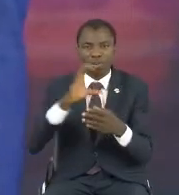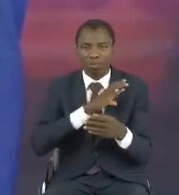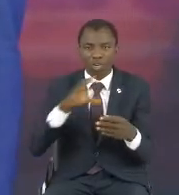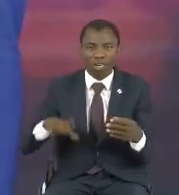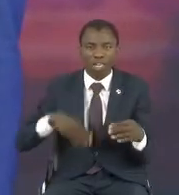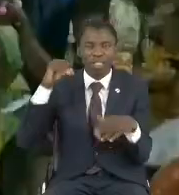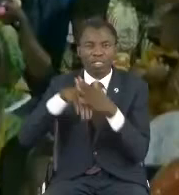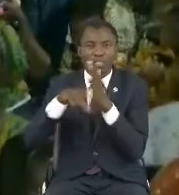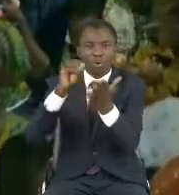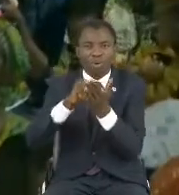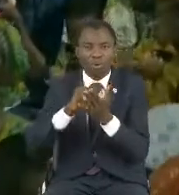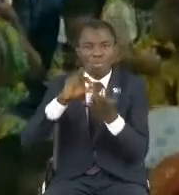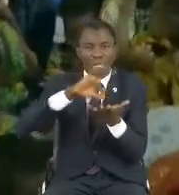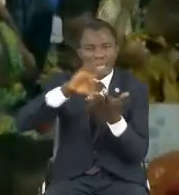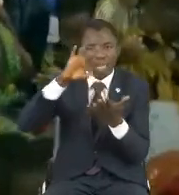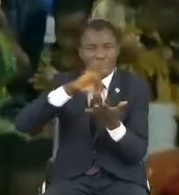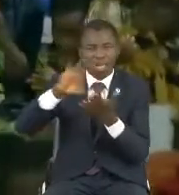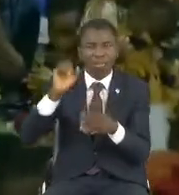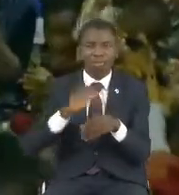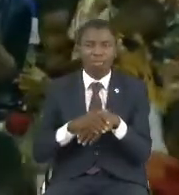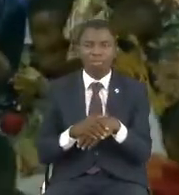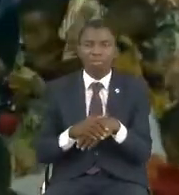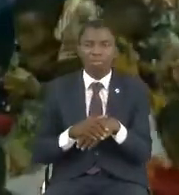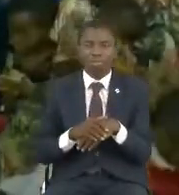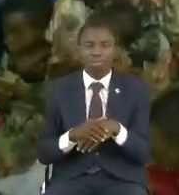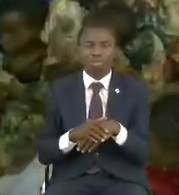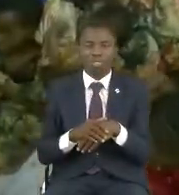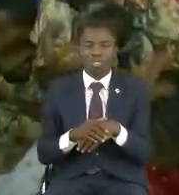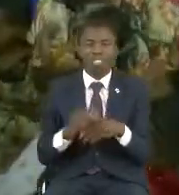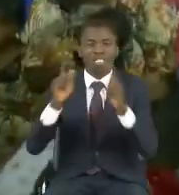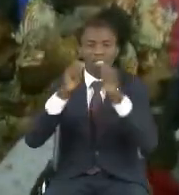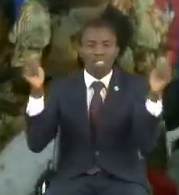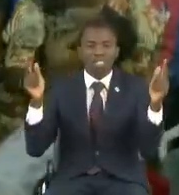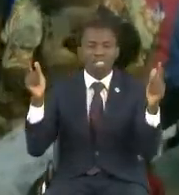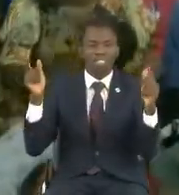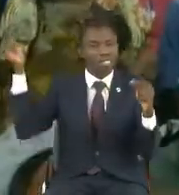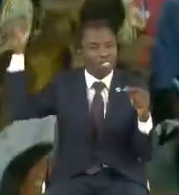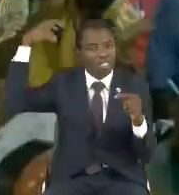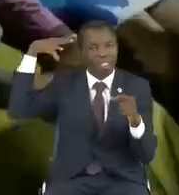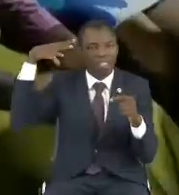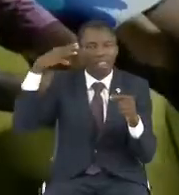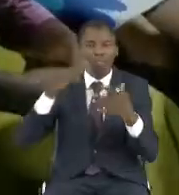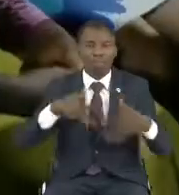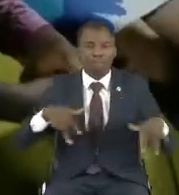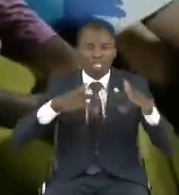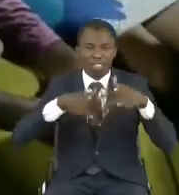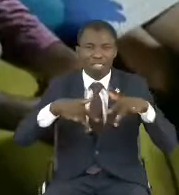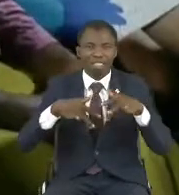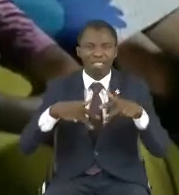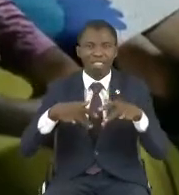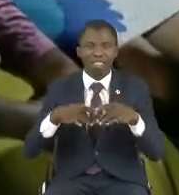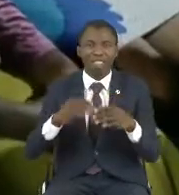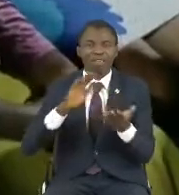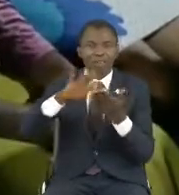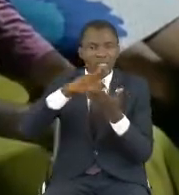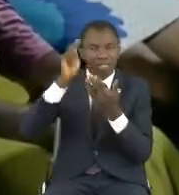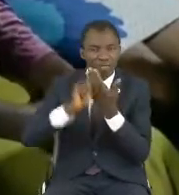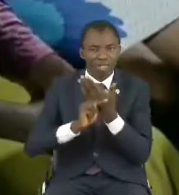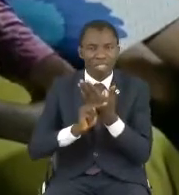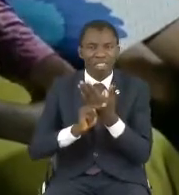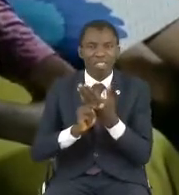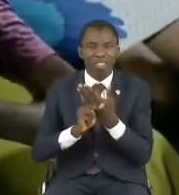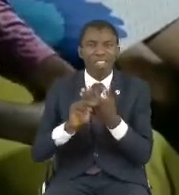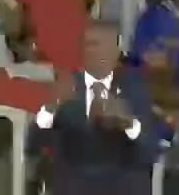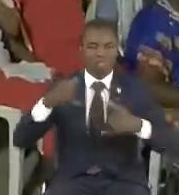account. Love, grace, mercy, forgiveness,